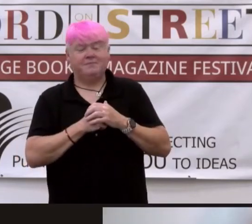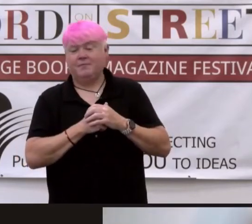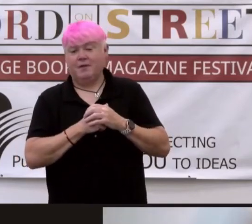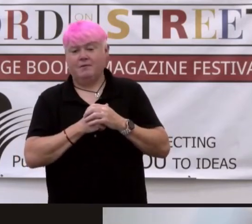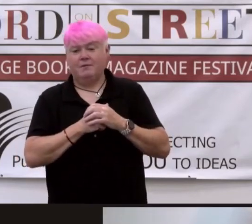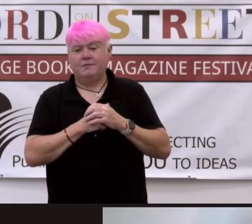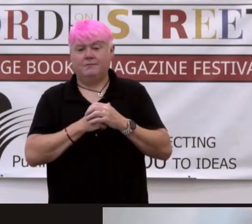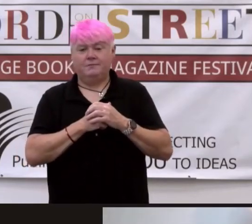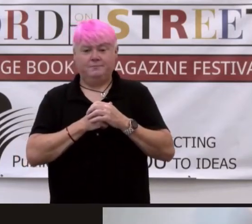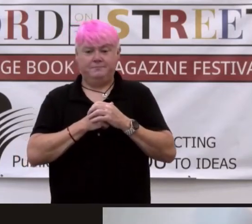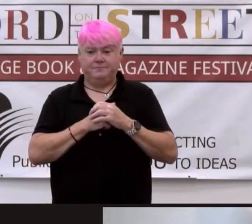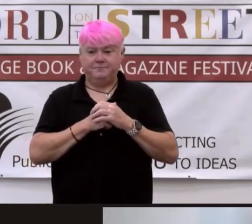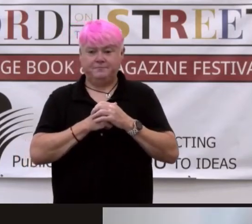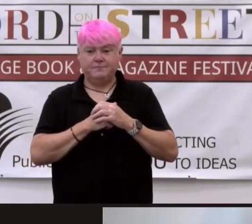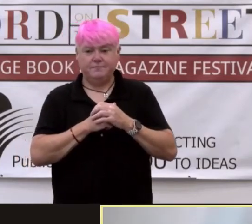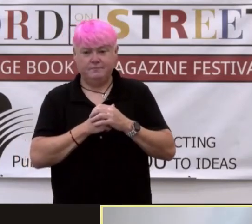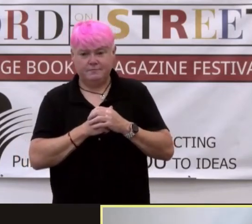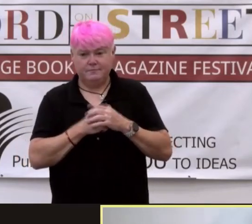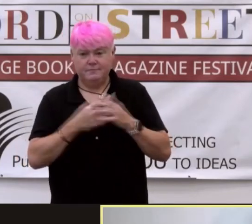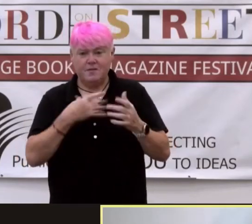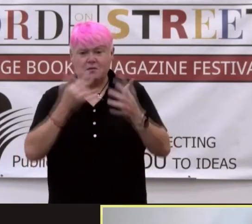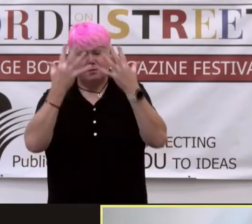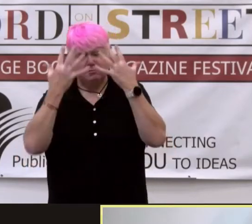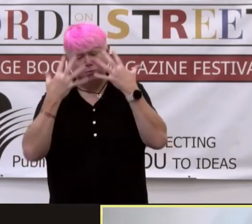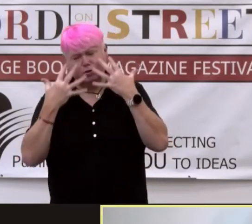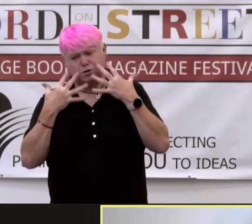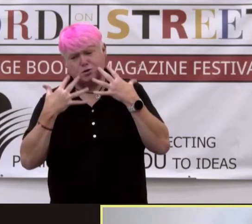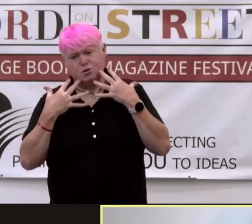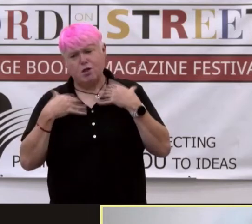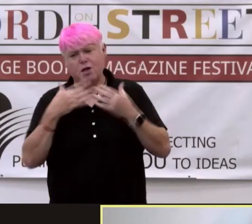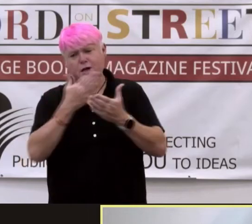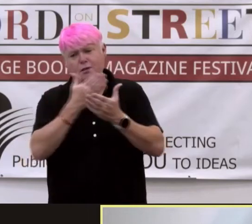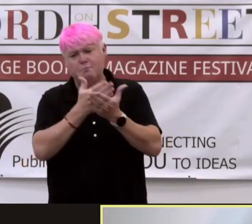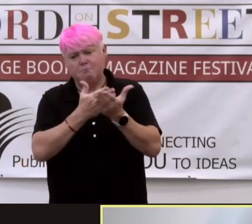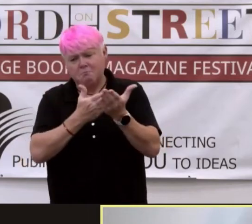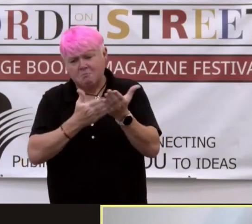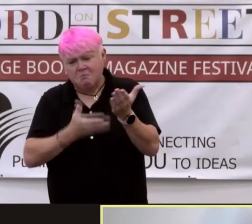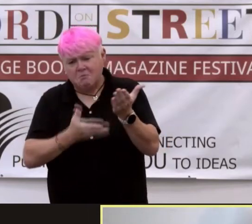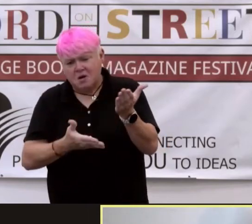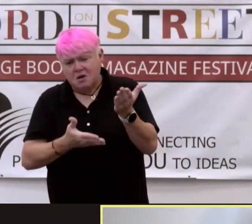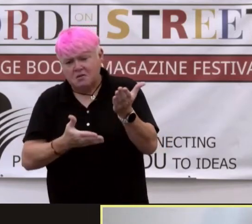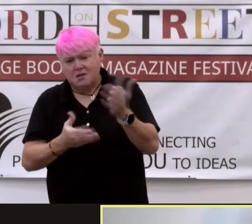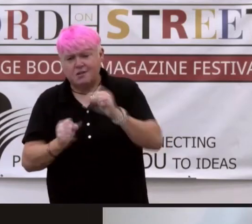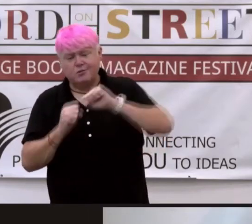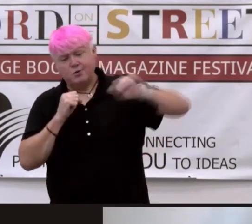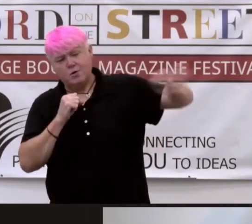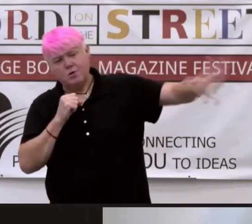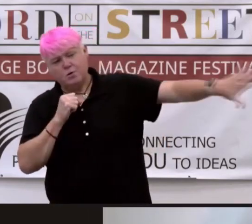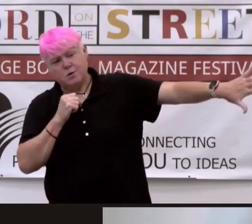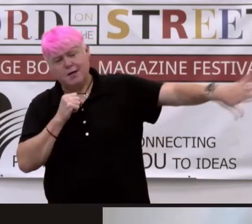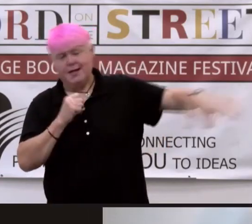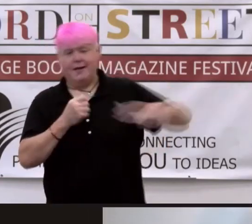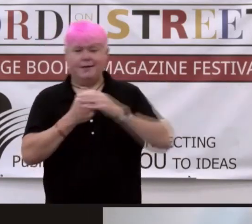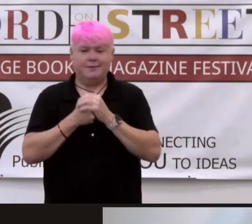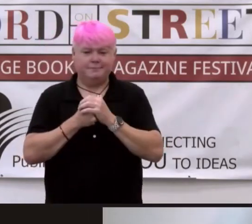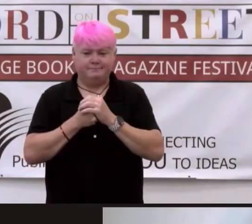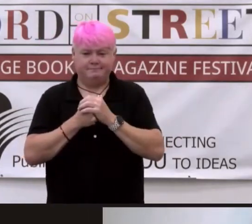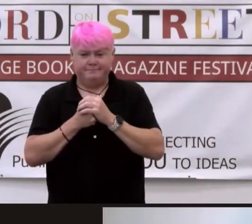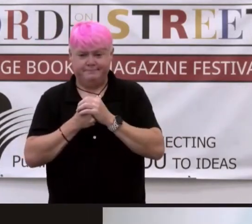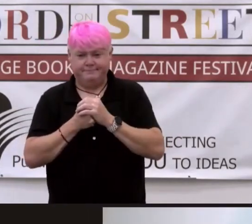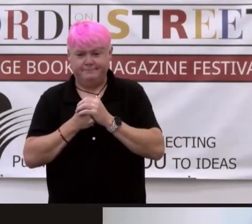yeah, it's just like this sad, slow parting of genius that wasn't actually genius. Little orphan sentences.